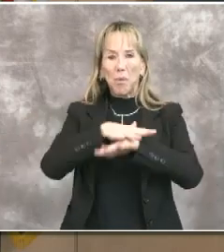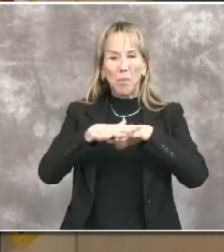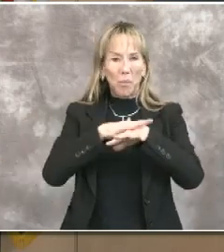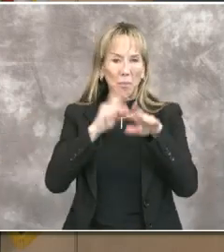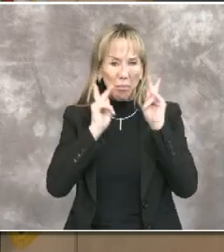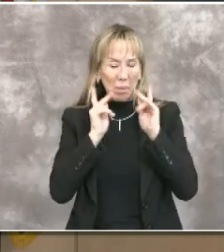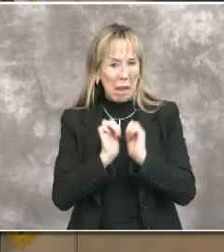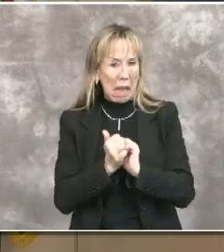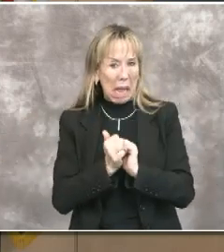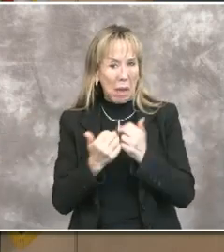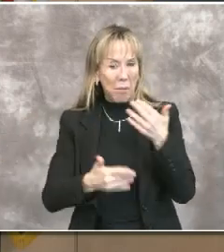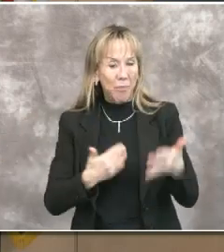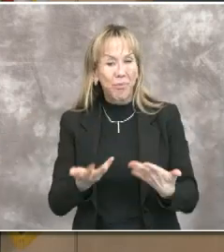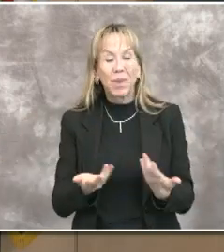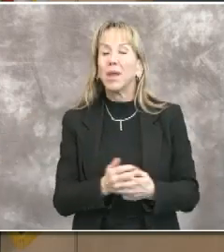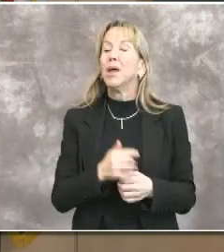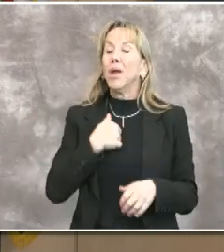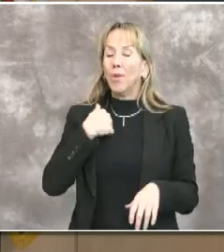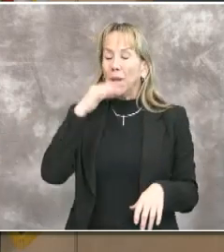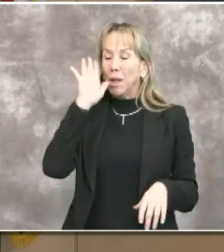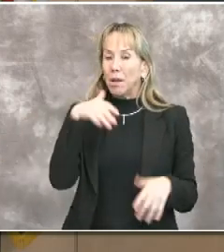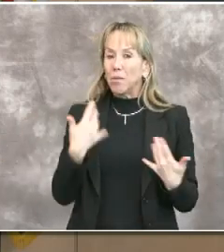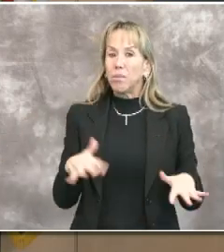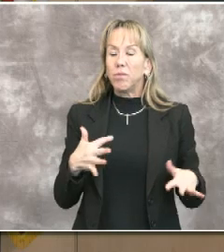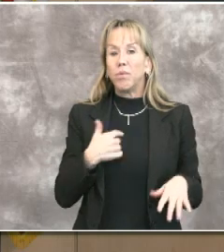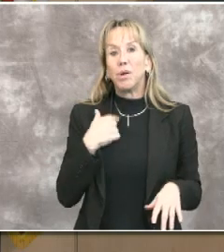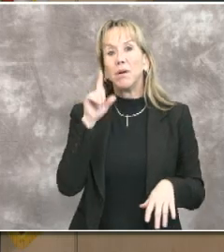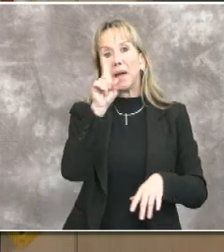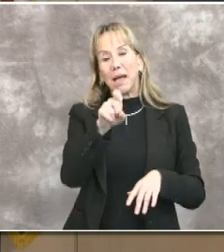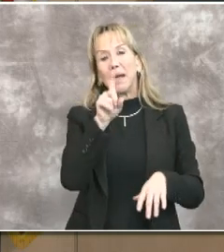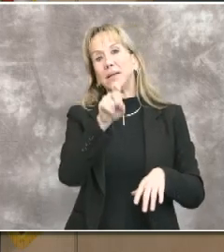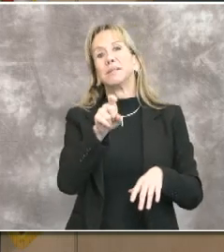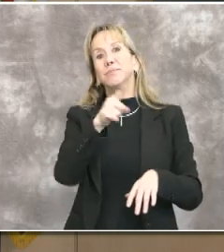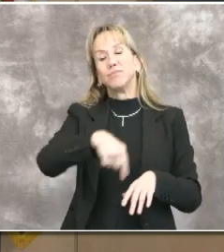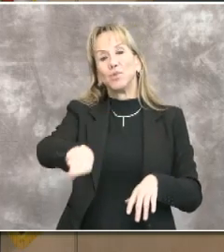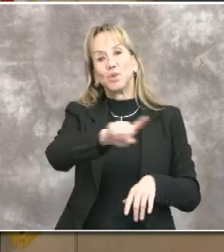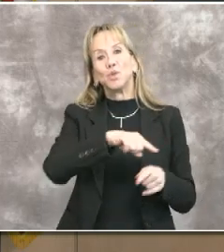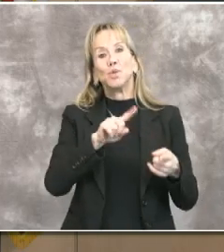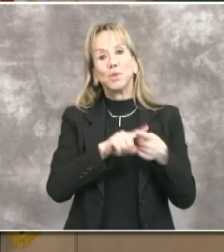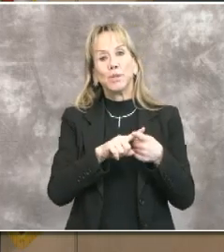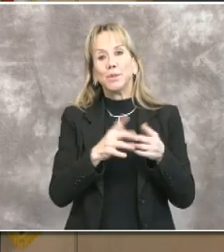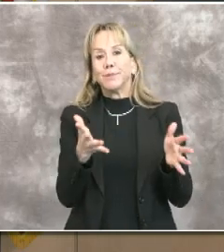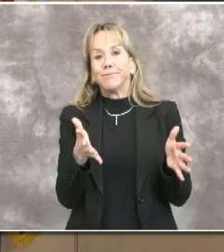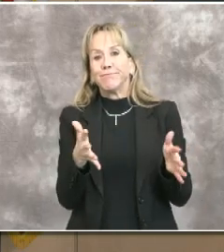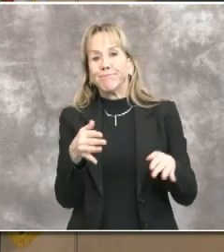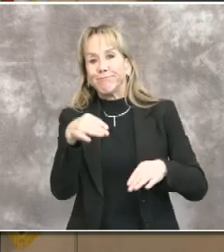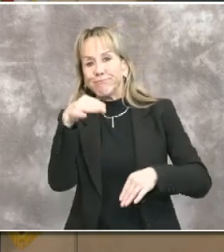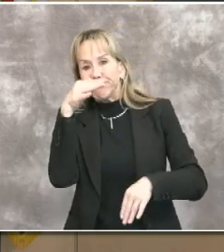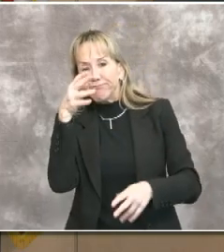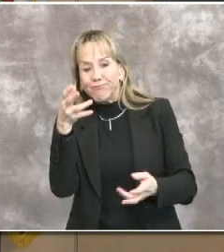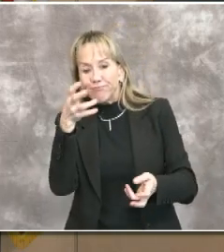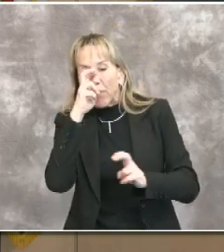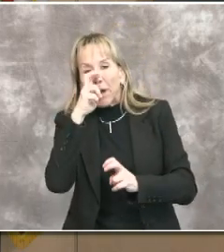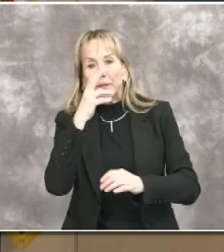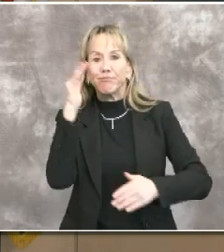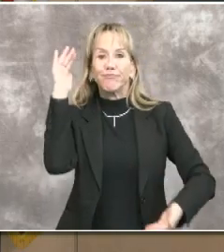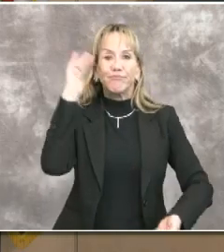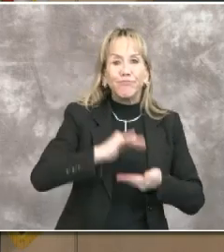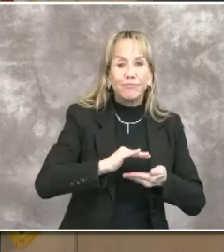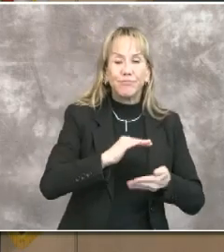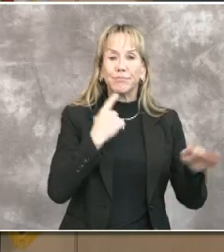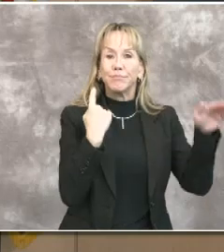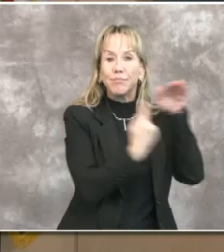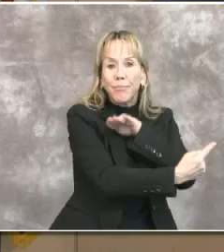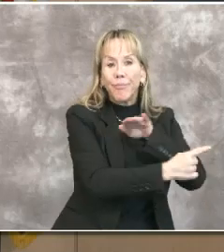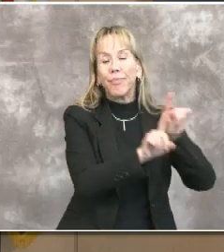We've asked a lot of San Diego over the last few weeks, and many of you have come through. We thank you sincerely for that.